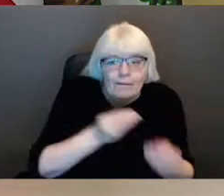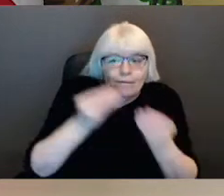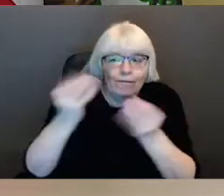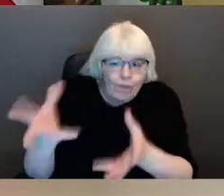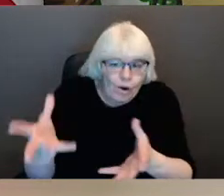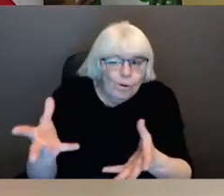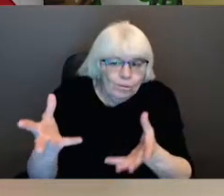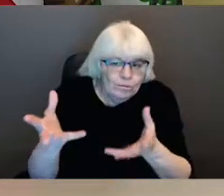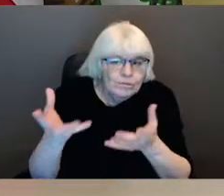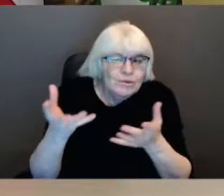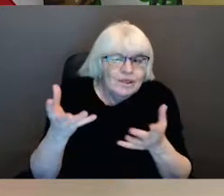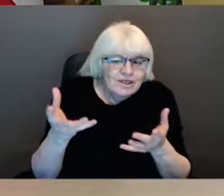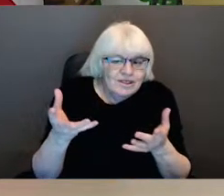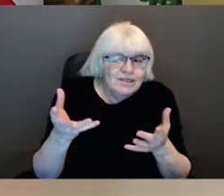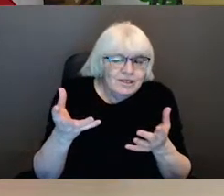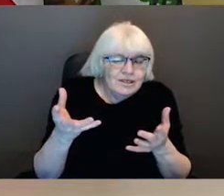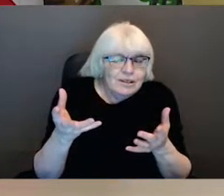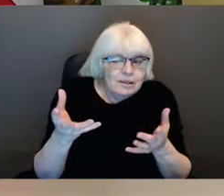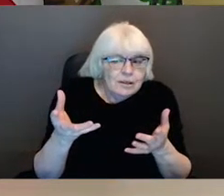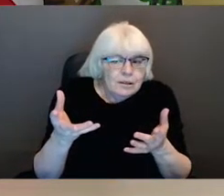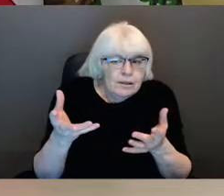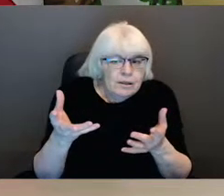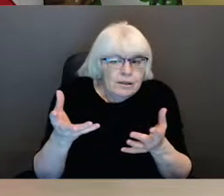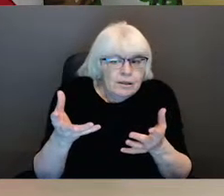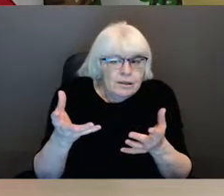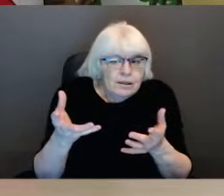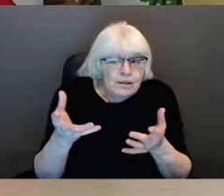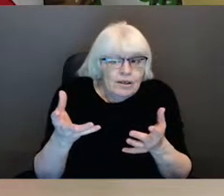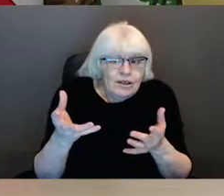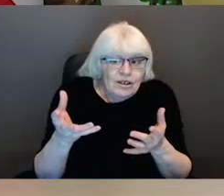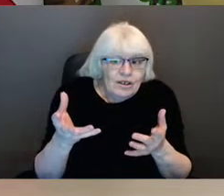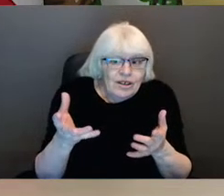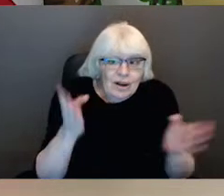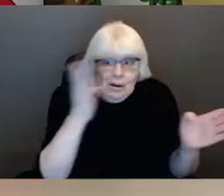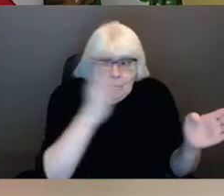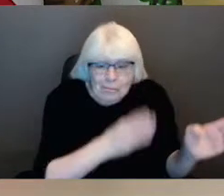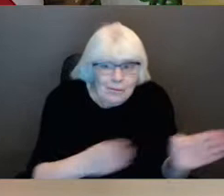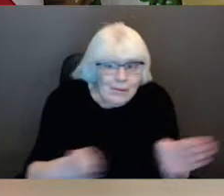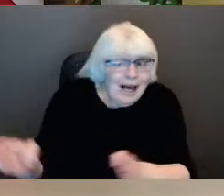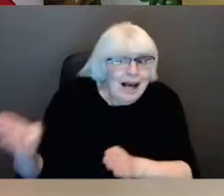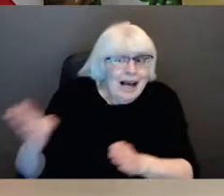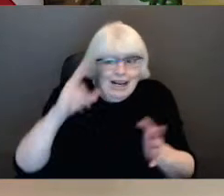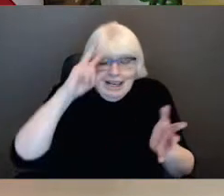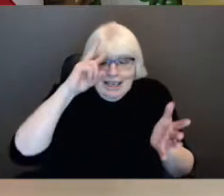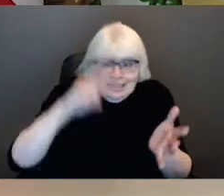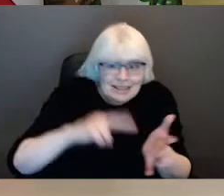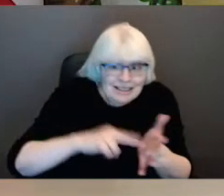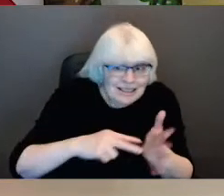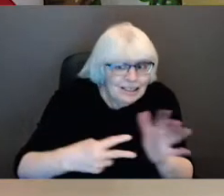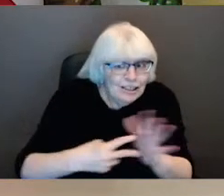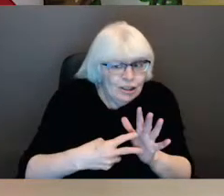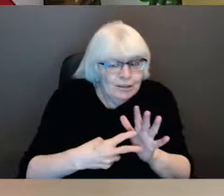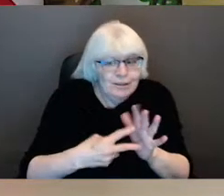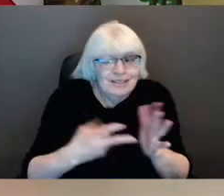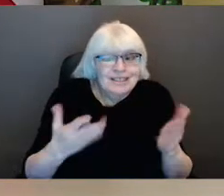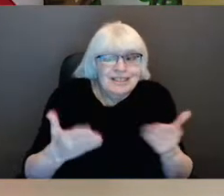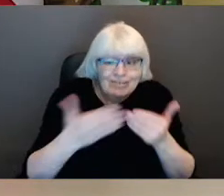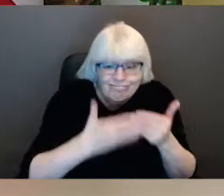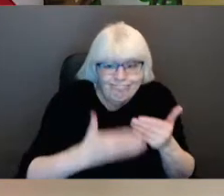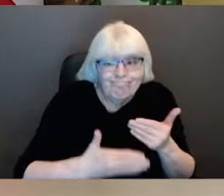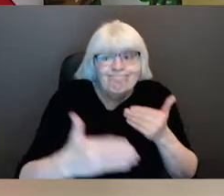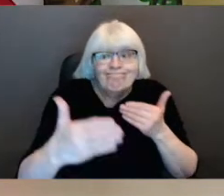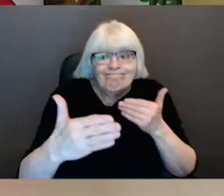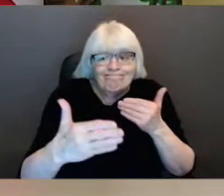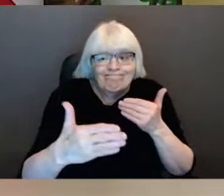what is the intention. That is what the plan is. And we'll work out some